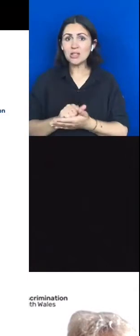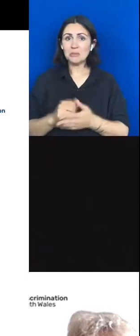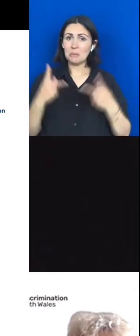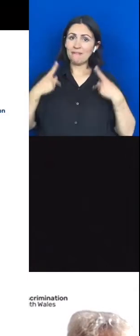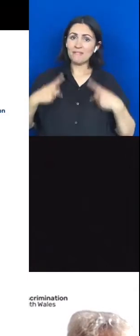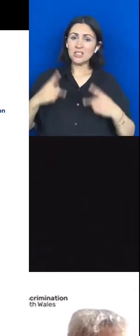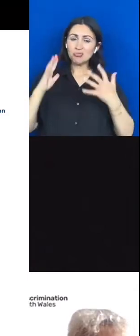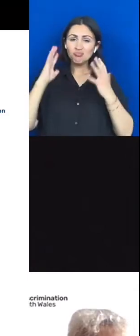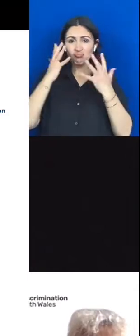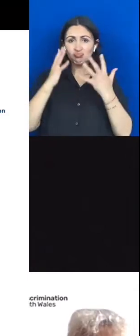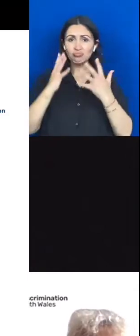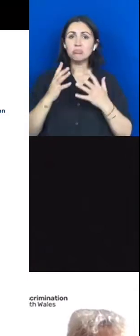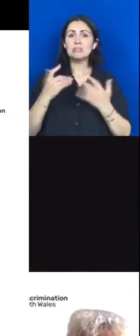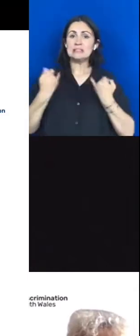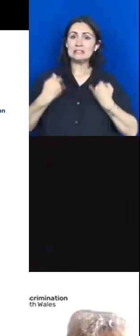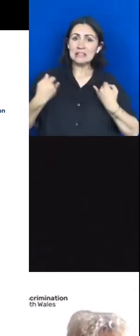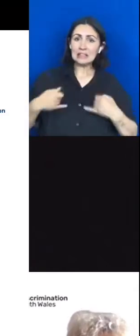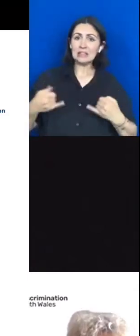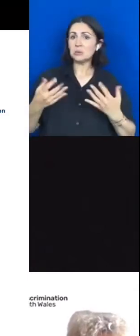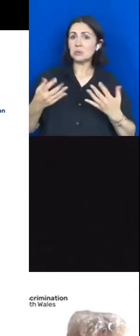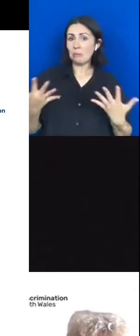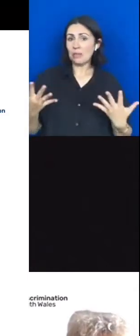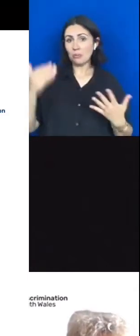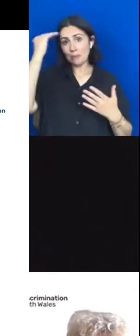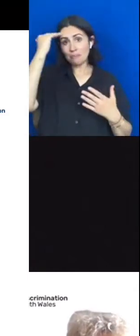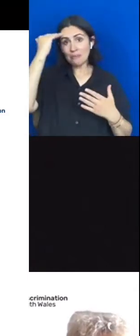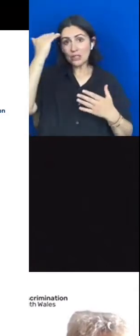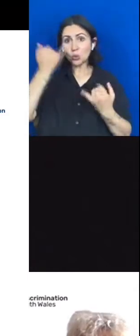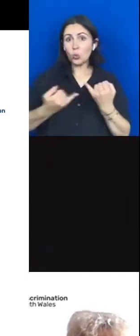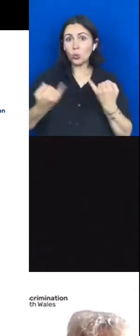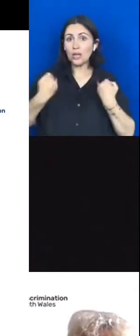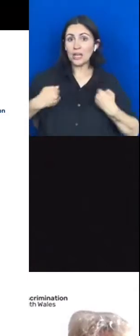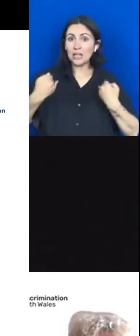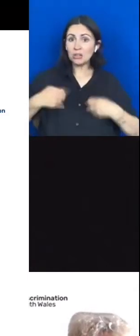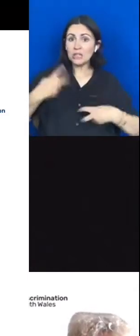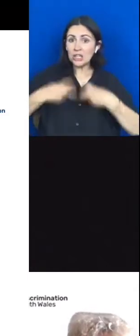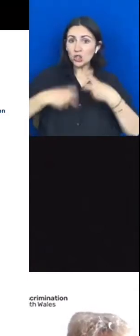and disease, including psychological illness.